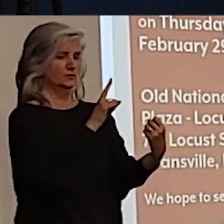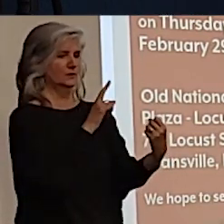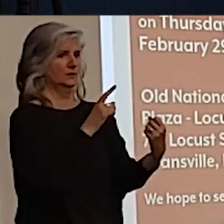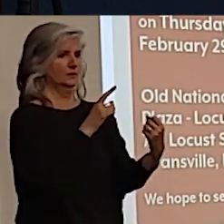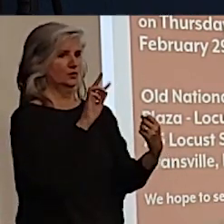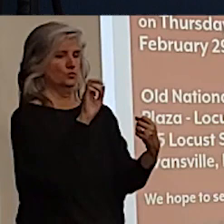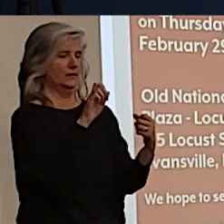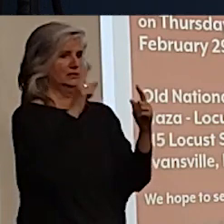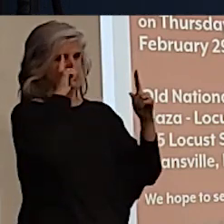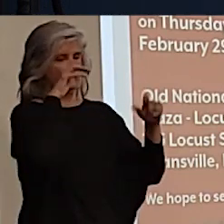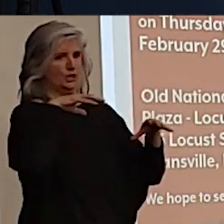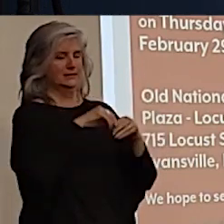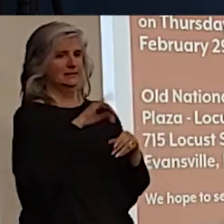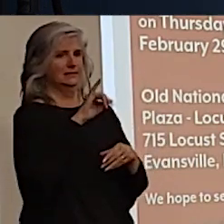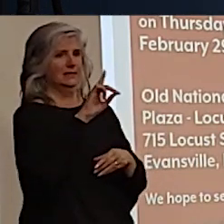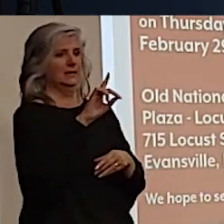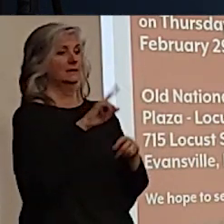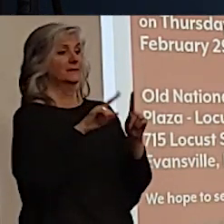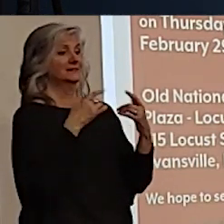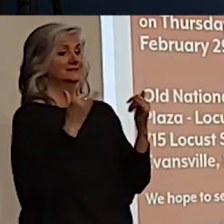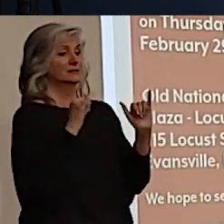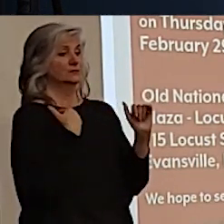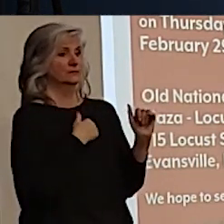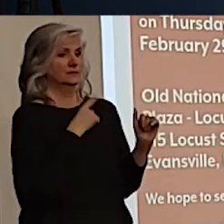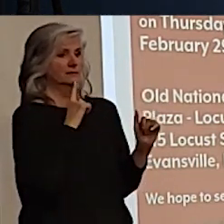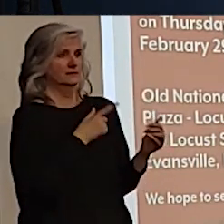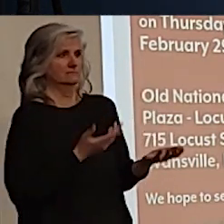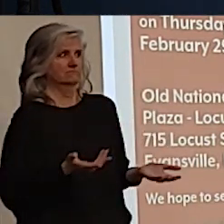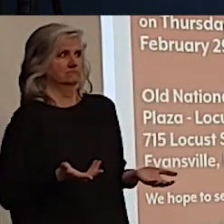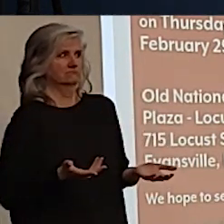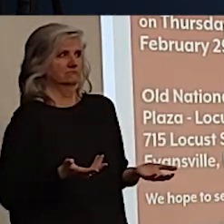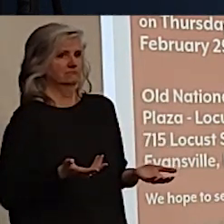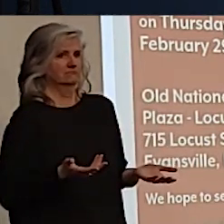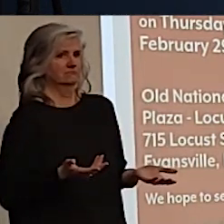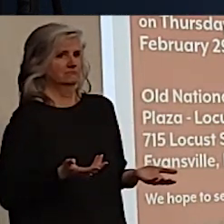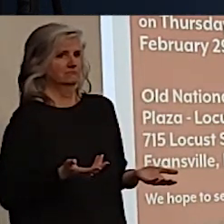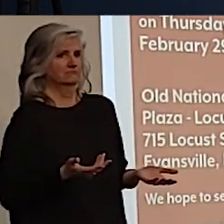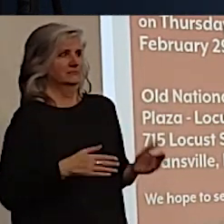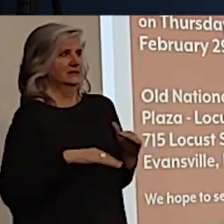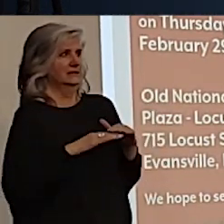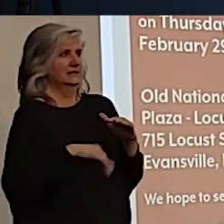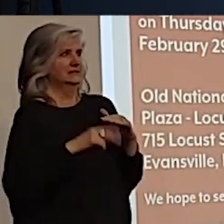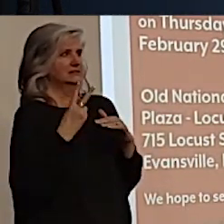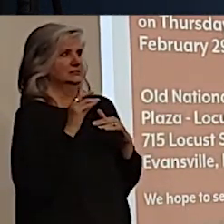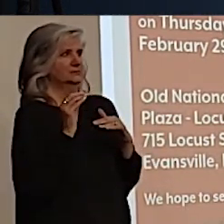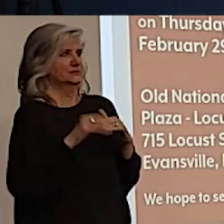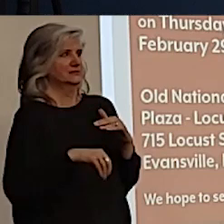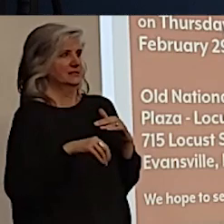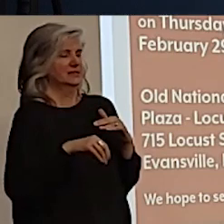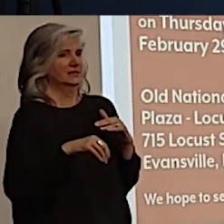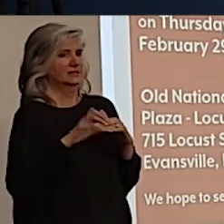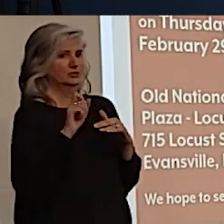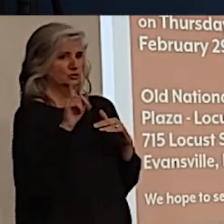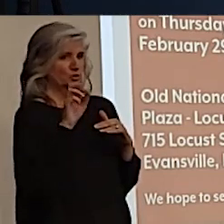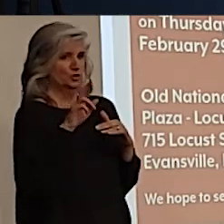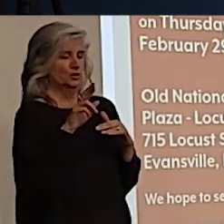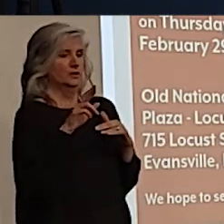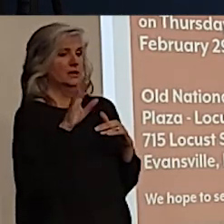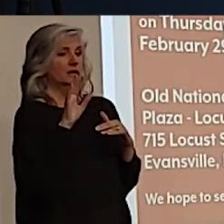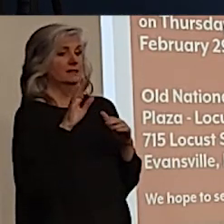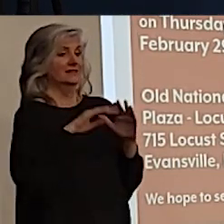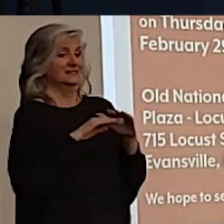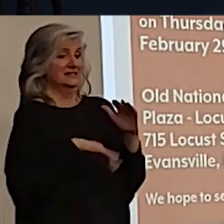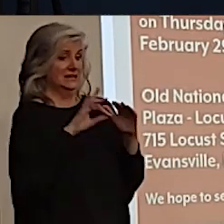Indiana. And yet we are less than 2% solar, less than 8%